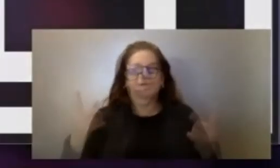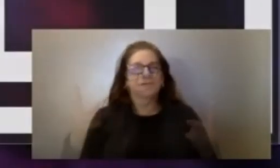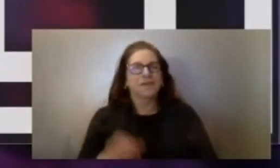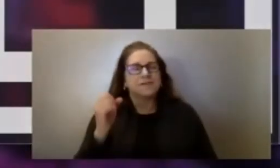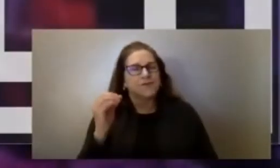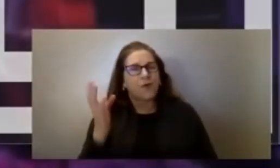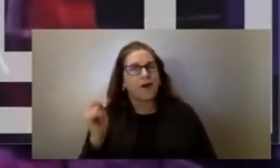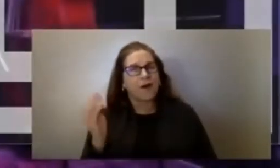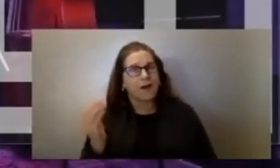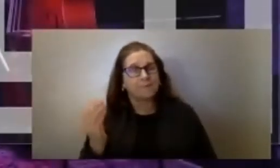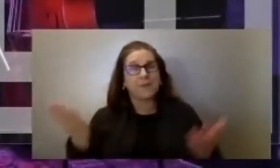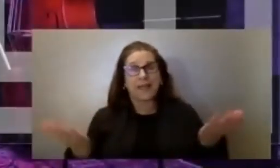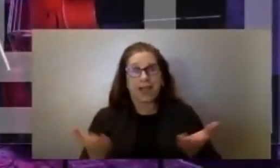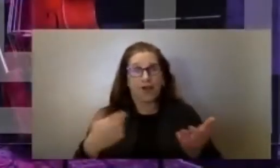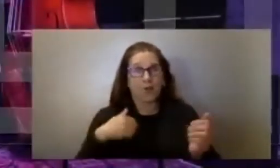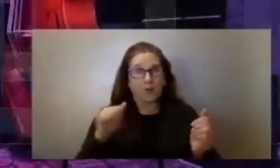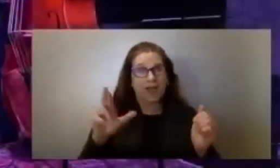So here we are,